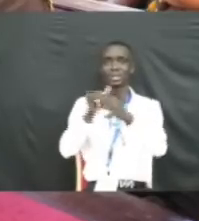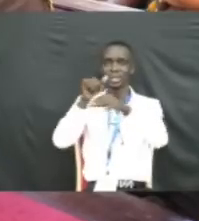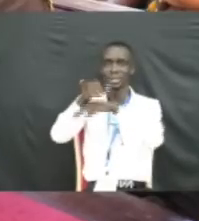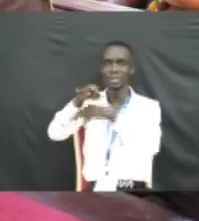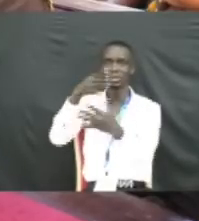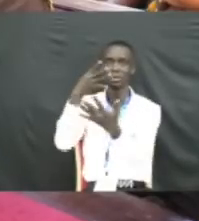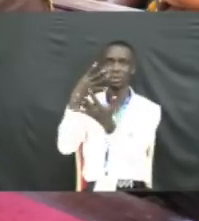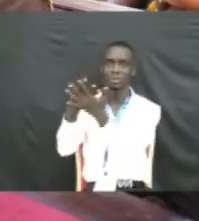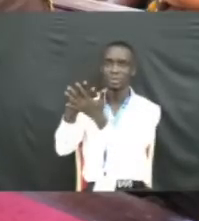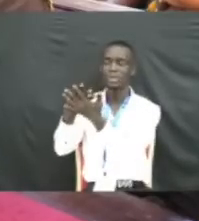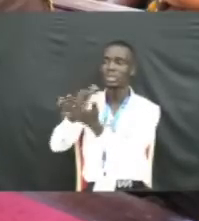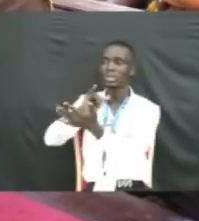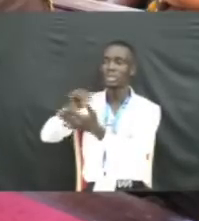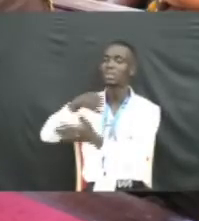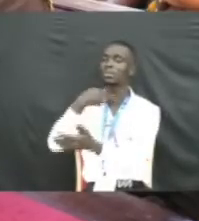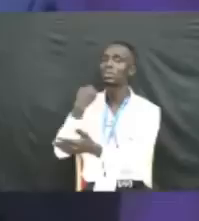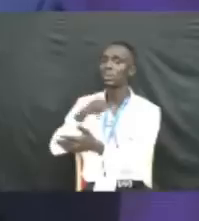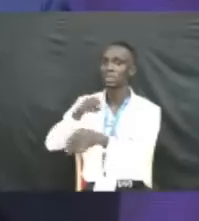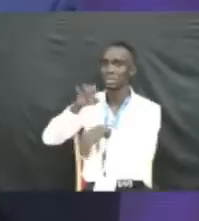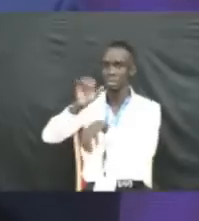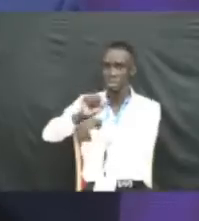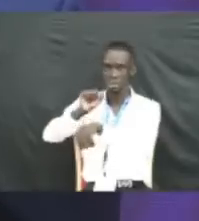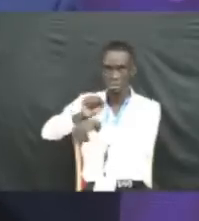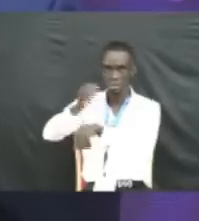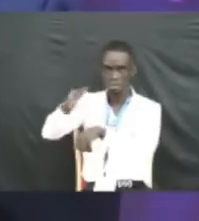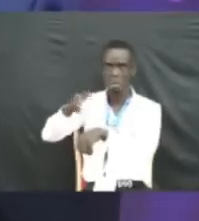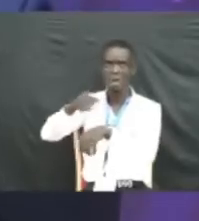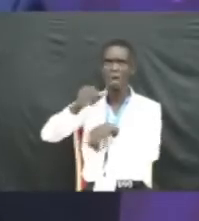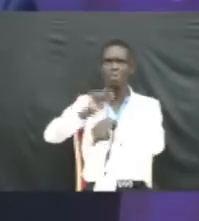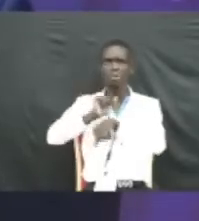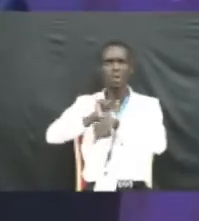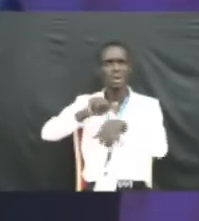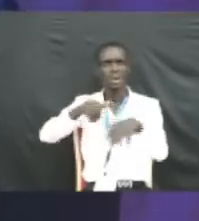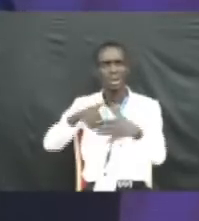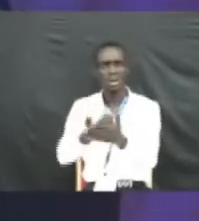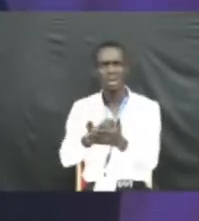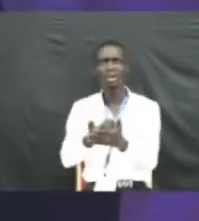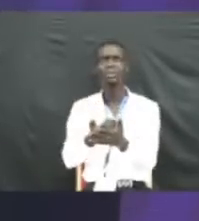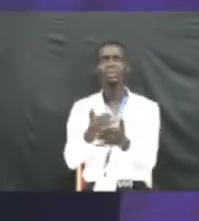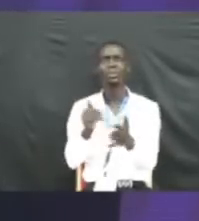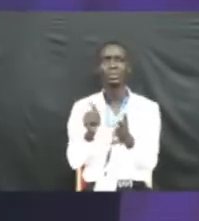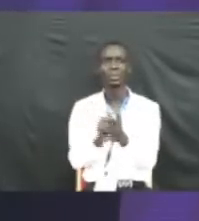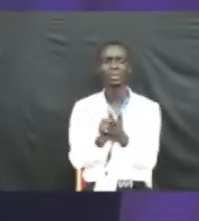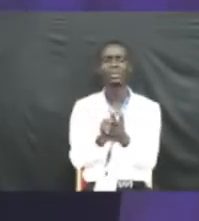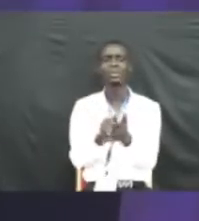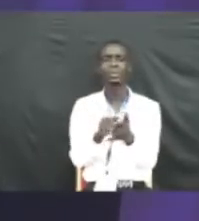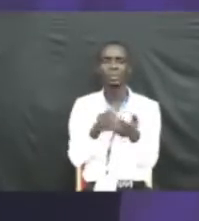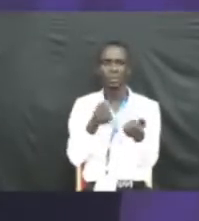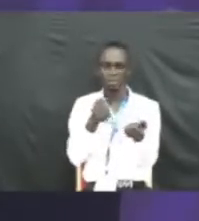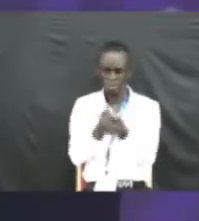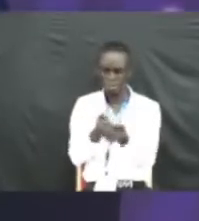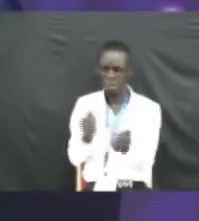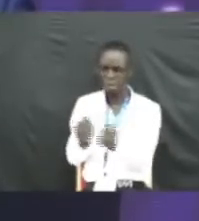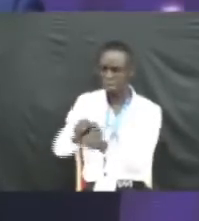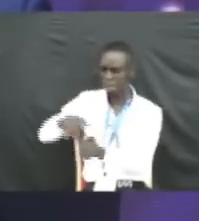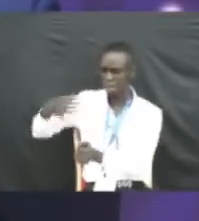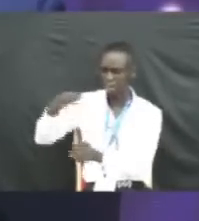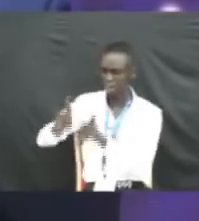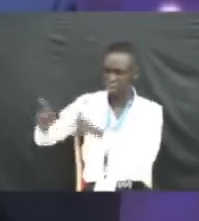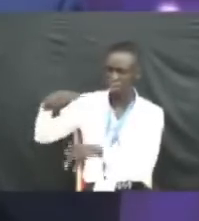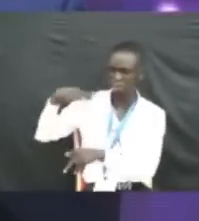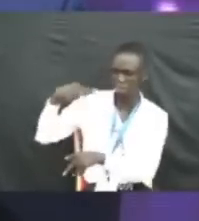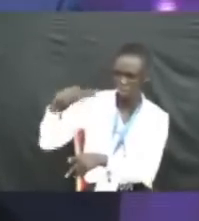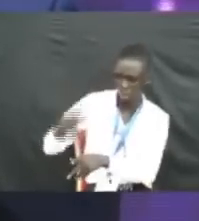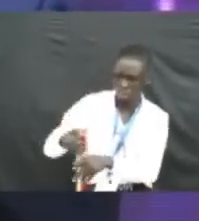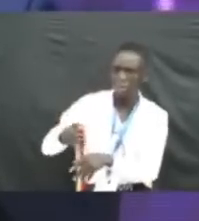service as chaplain. The efforts of these chaplain are complemented by the service of volunteers of the church's